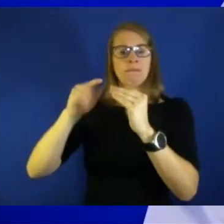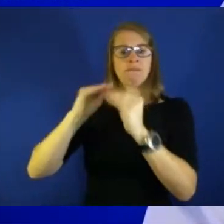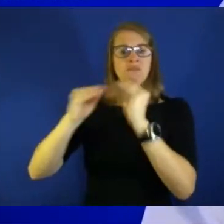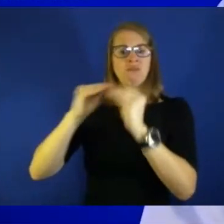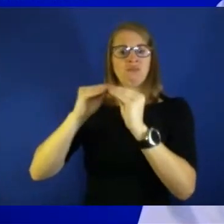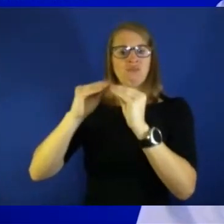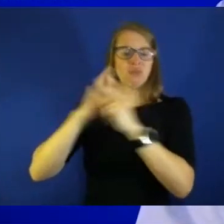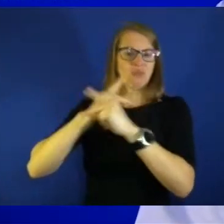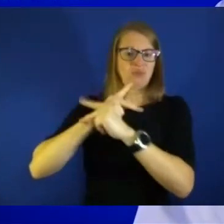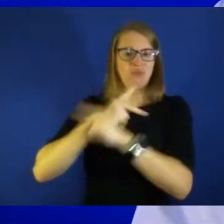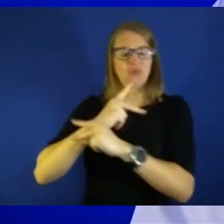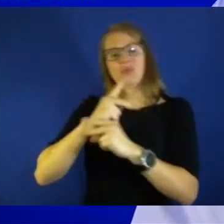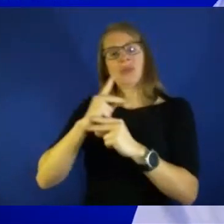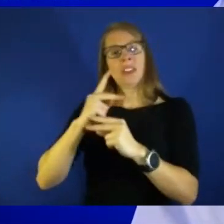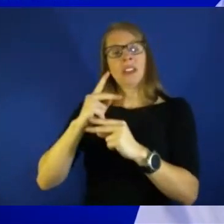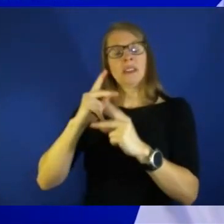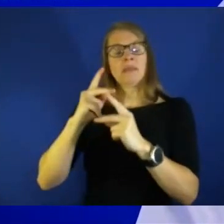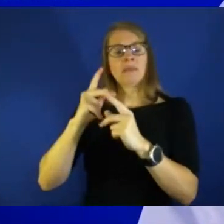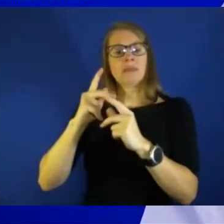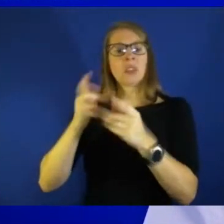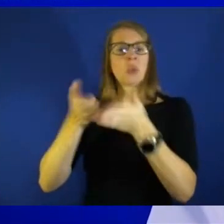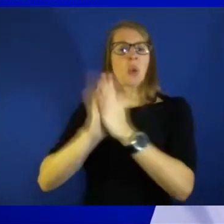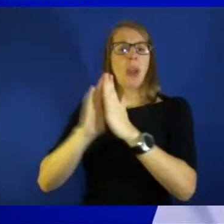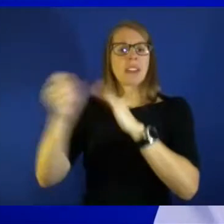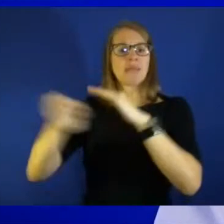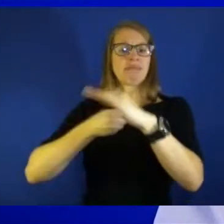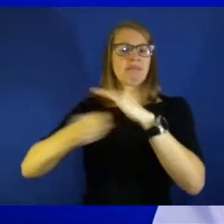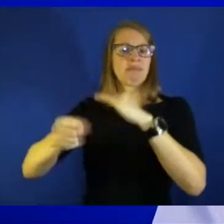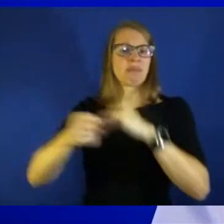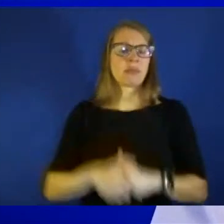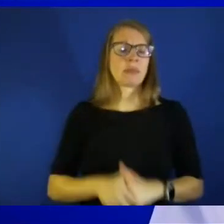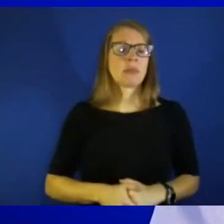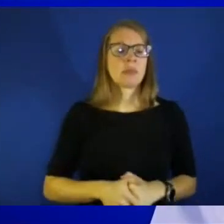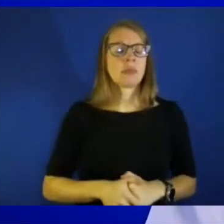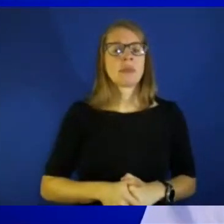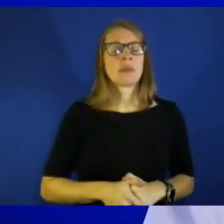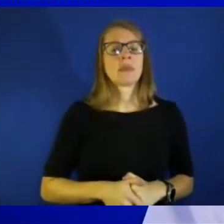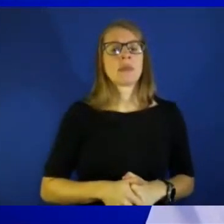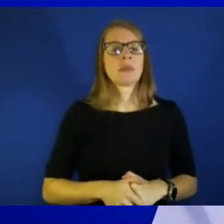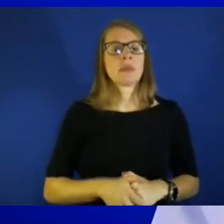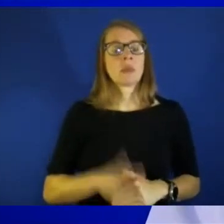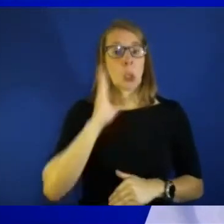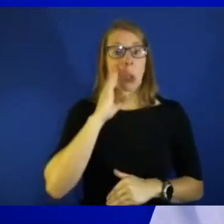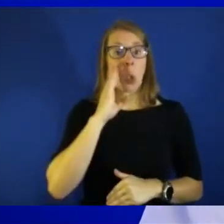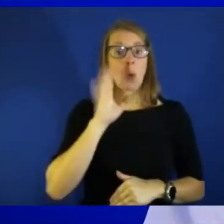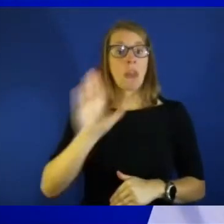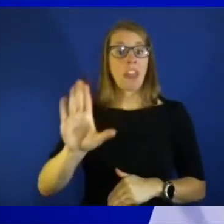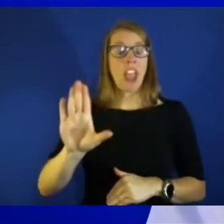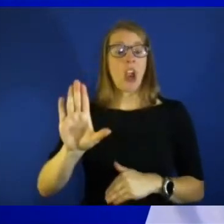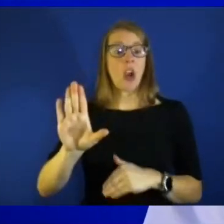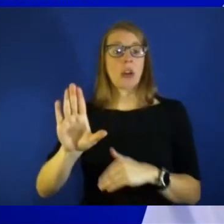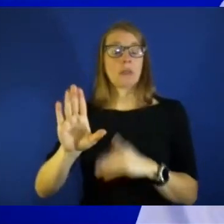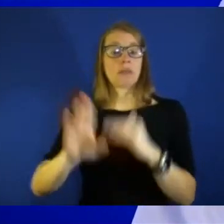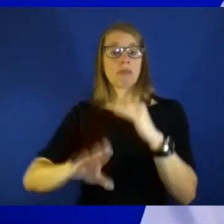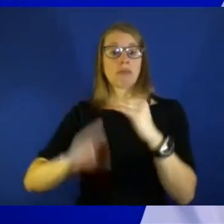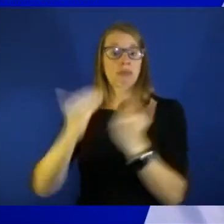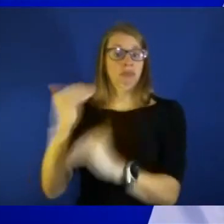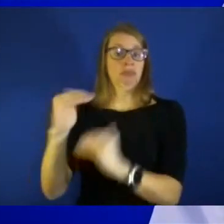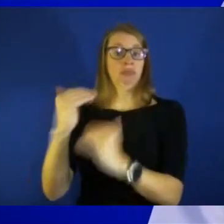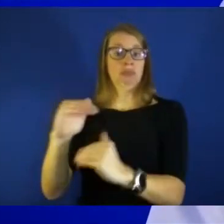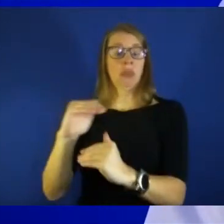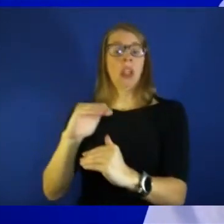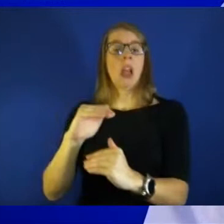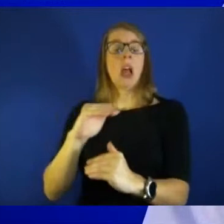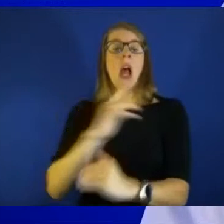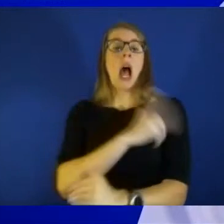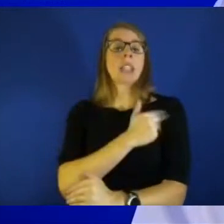it's really hard to say exactly what. But we do also know that their capacity, just their total number of hospital beds, is much